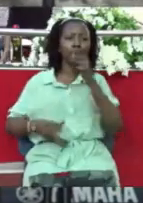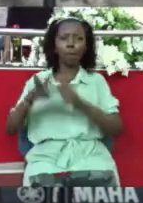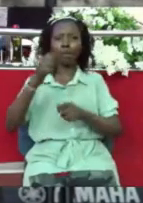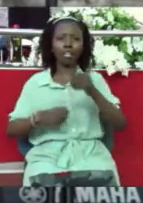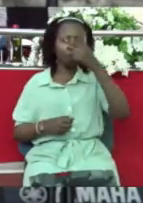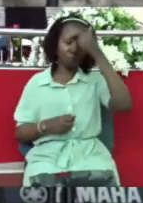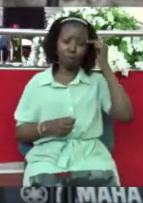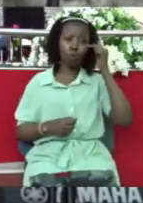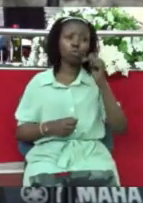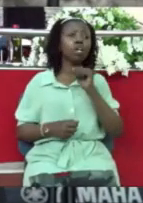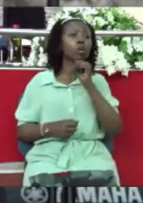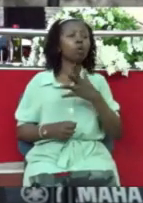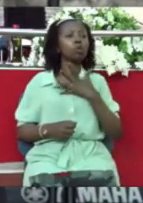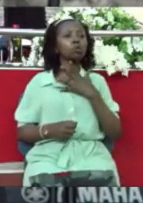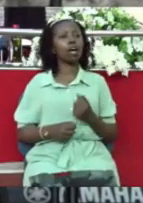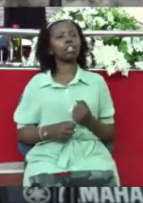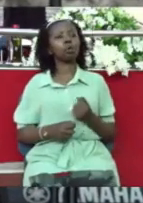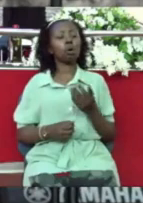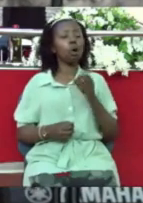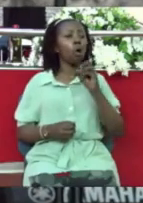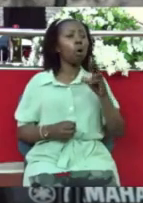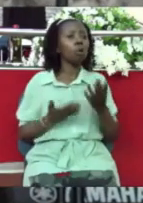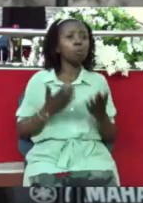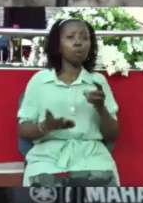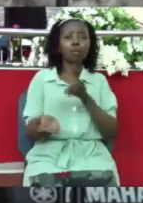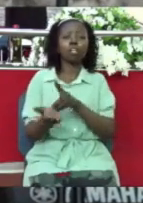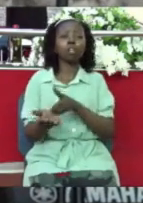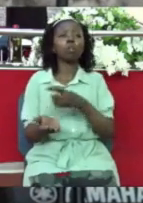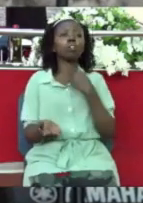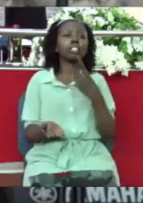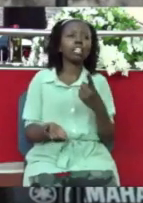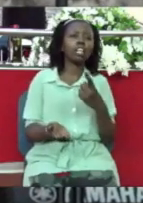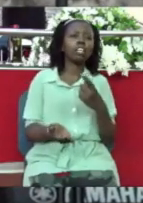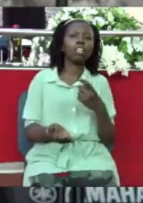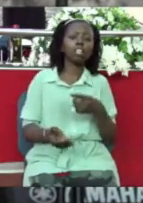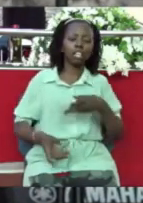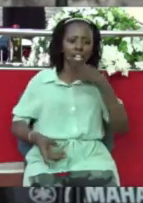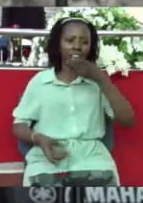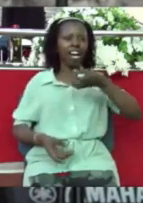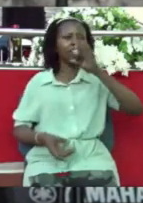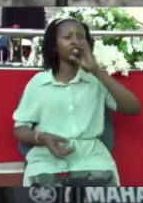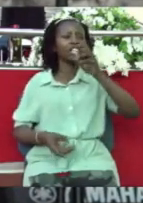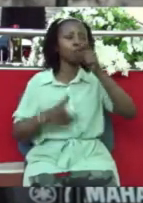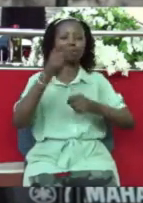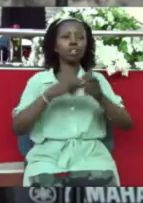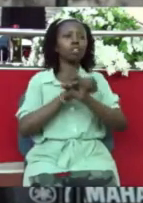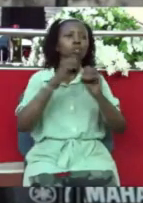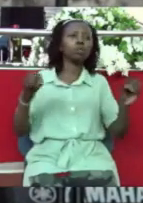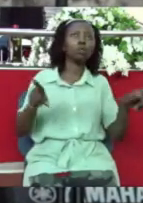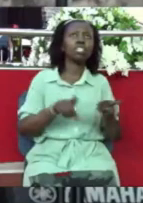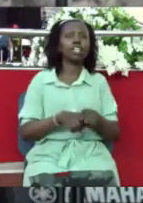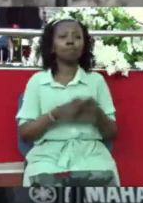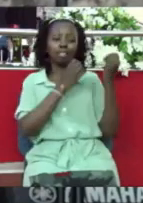don't want. Ama kwa sababu nimeambiwa na daktari. Or because I've been told by the doctor. Wacha maziwa. Stop taking meat. Wacha nyama. Stop taking